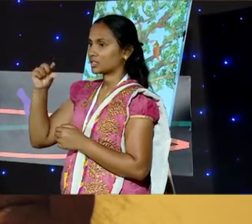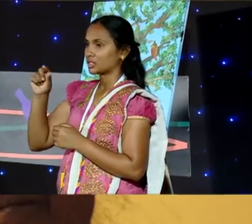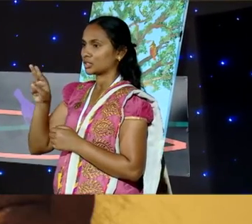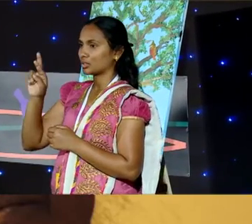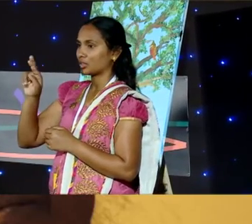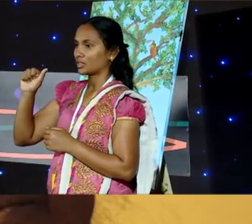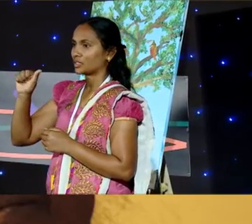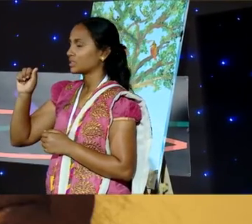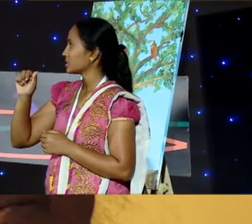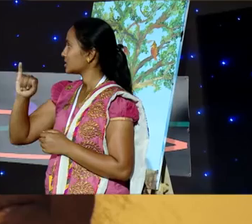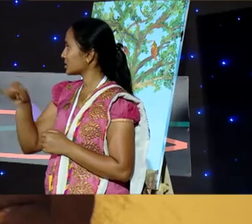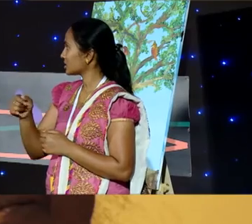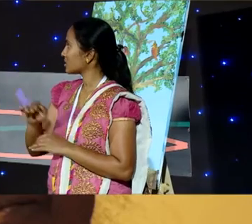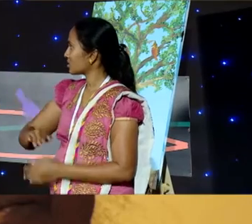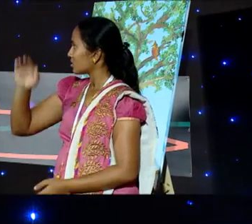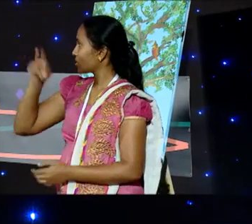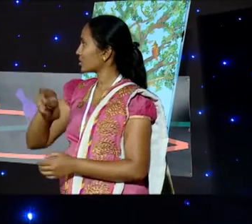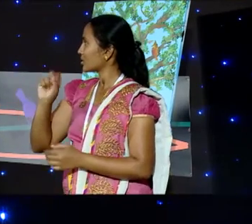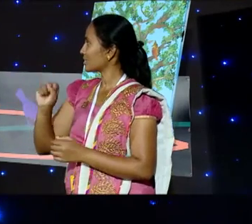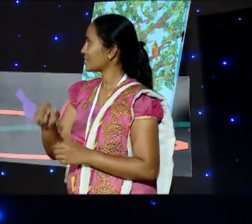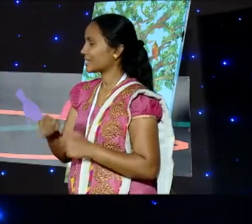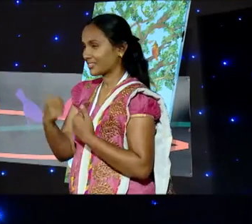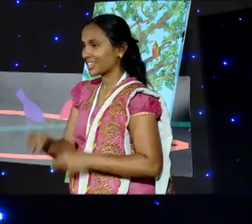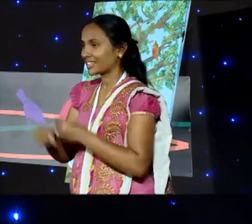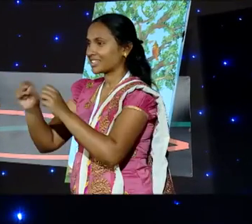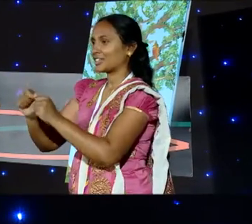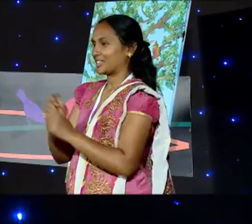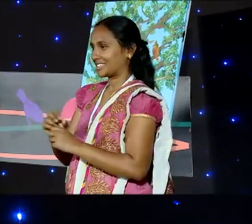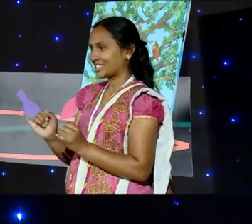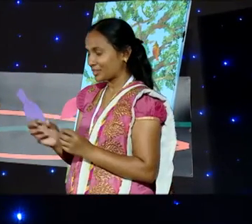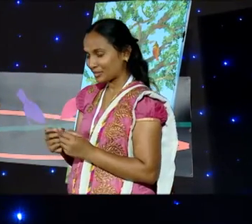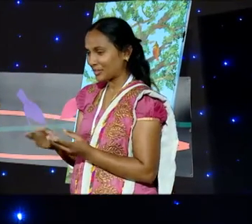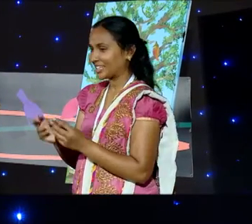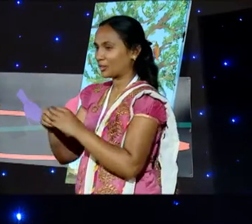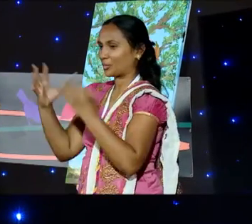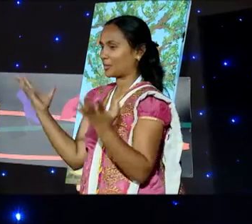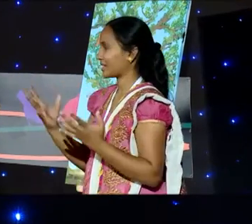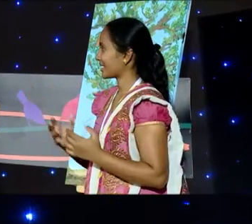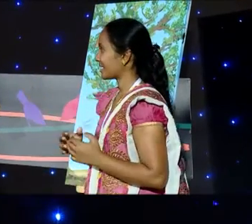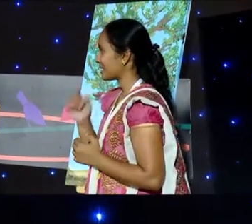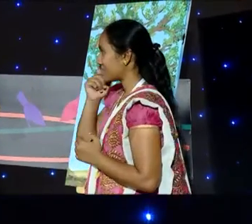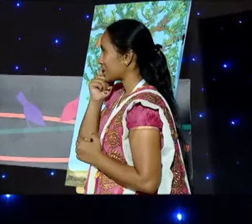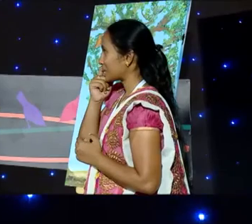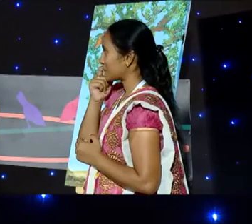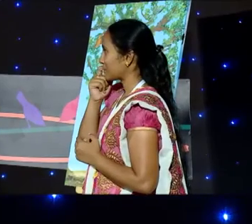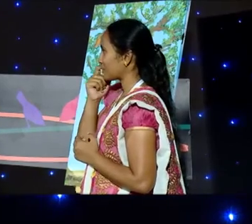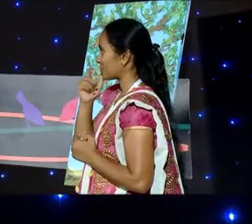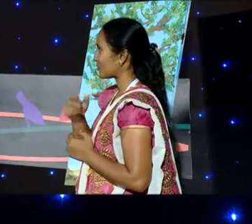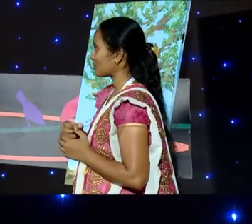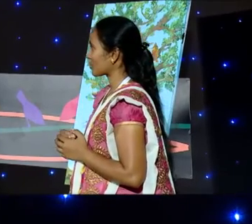in the US. In the US, when someone gives you a gift, you just open it, you know, right there. Like, here you don't do that. And so I was kind of confused and